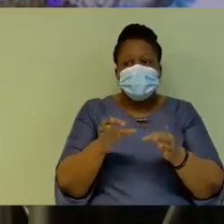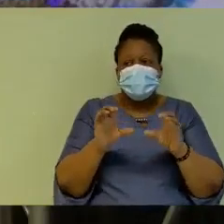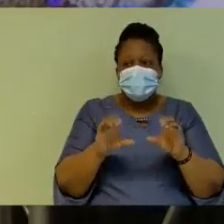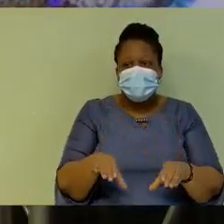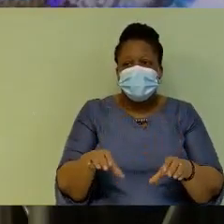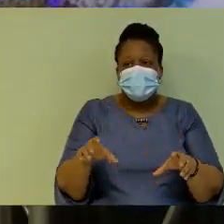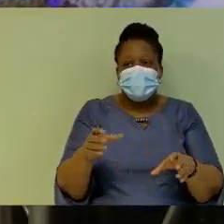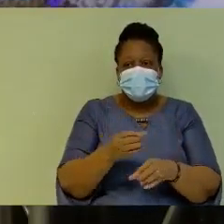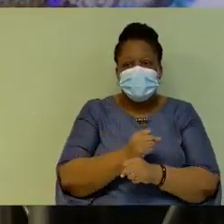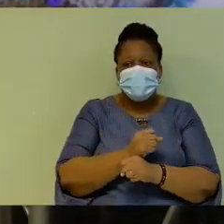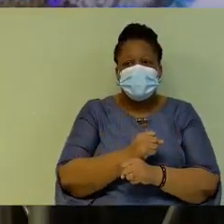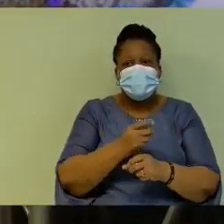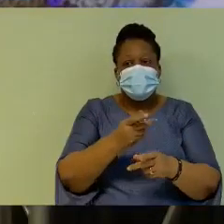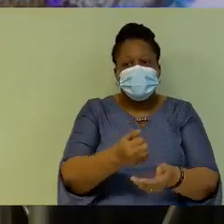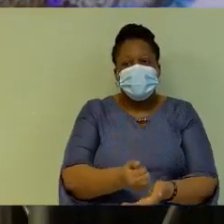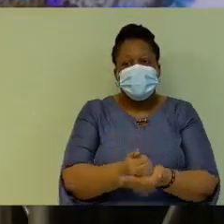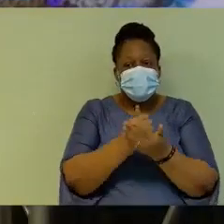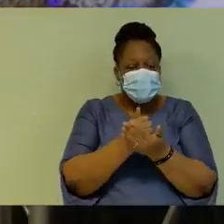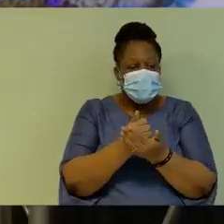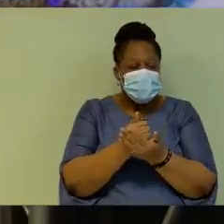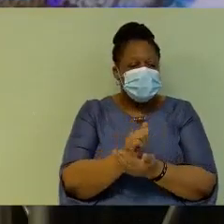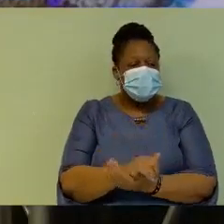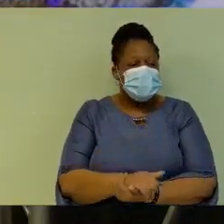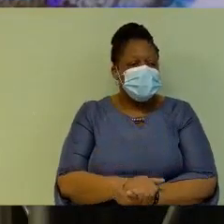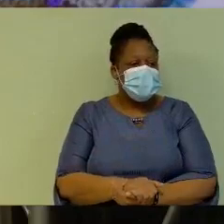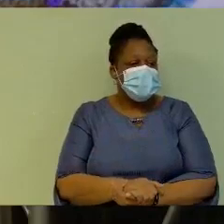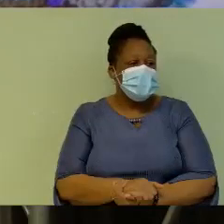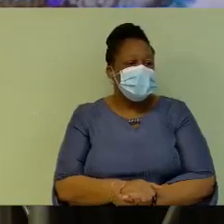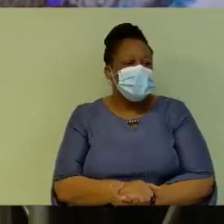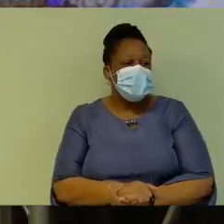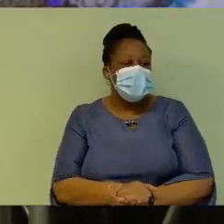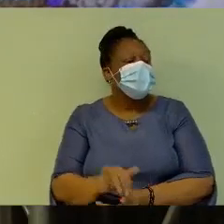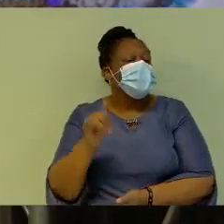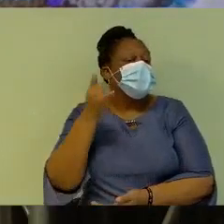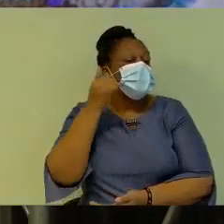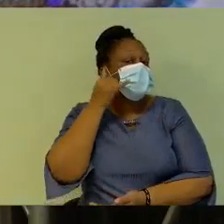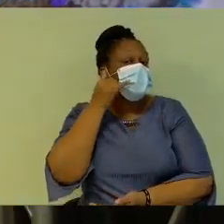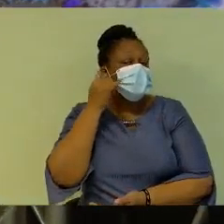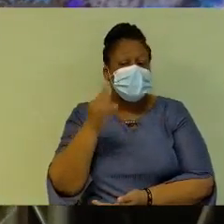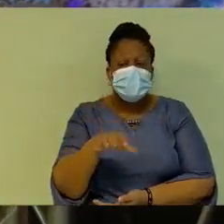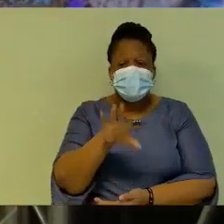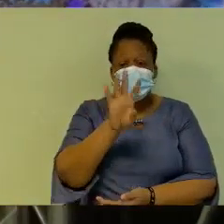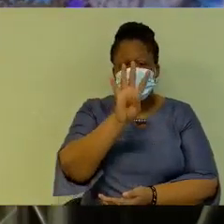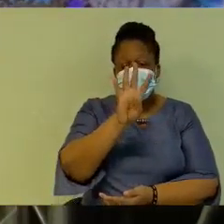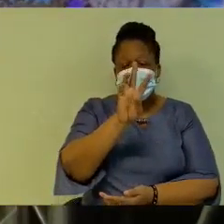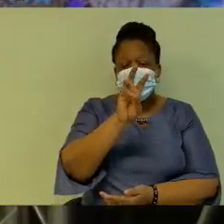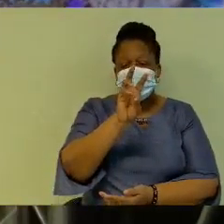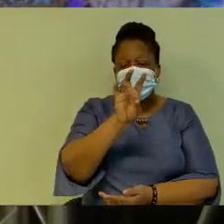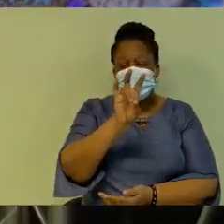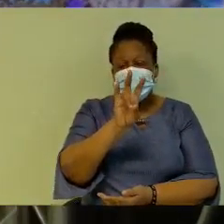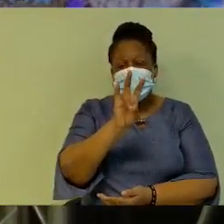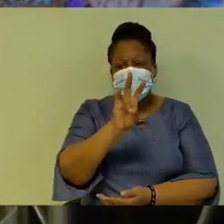the Department of Child Protection Services. You can contact the ministry at